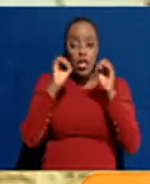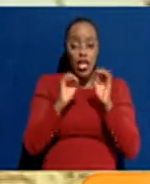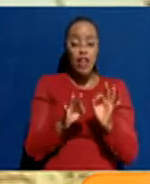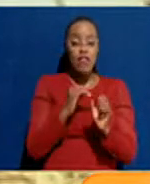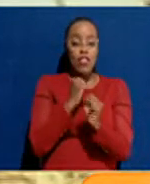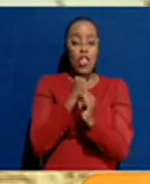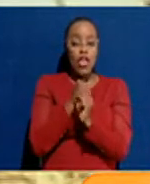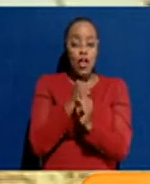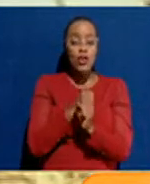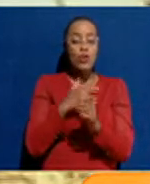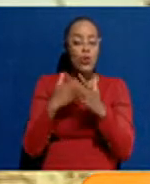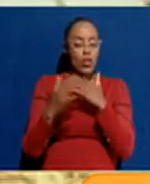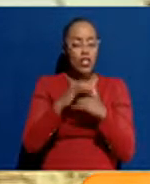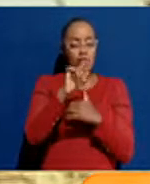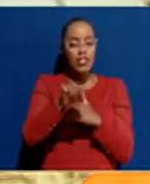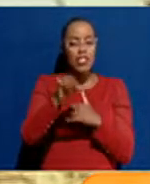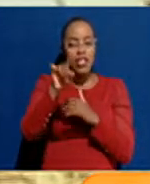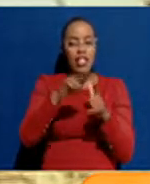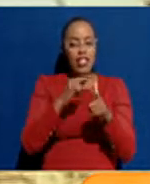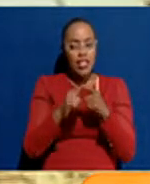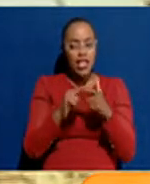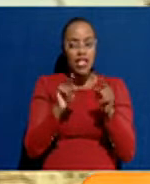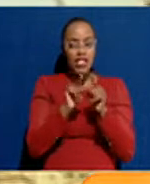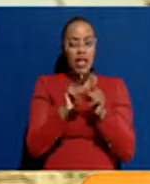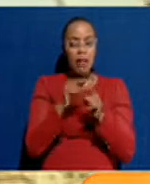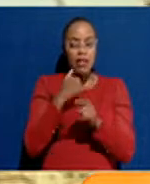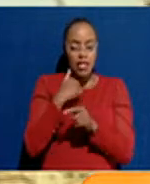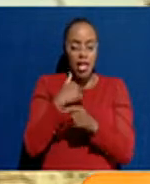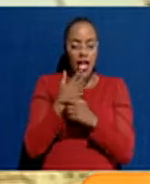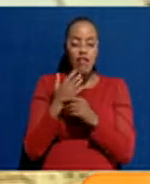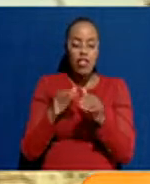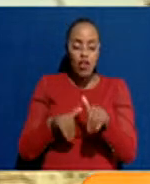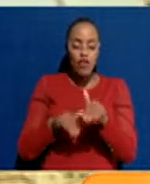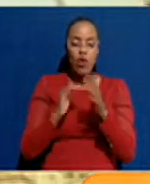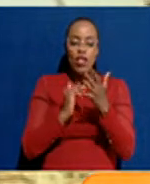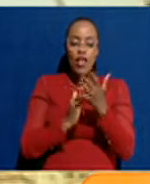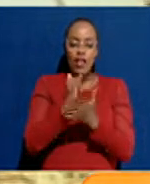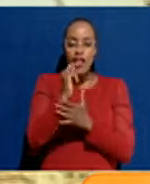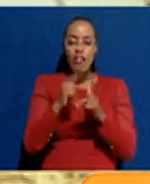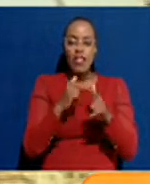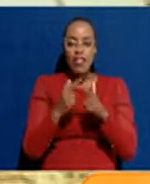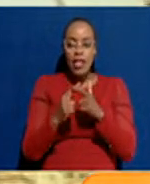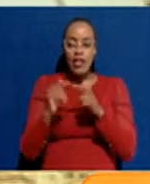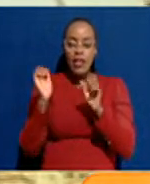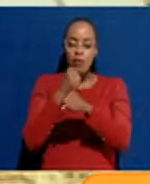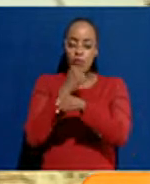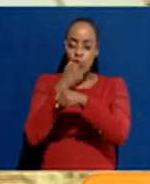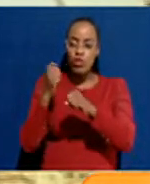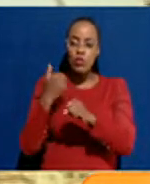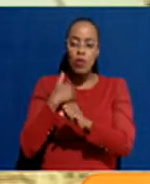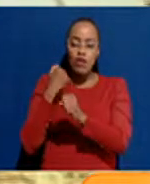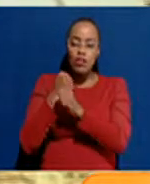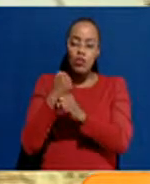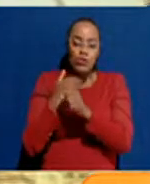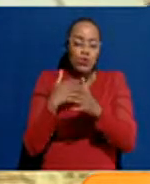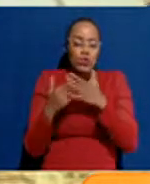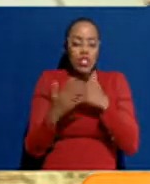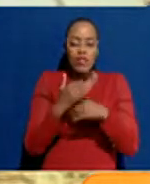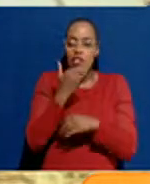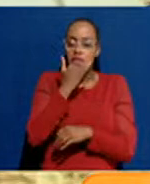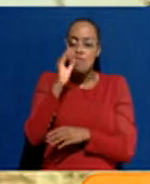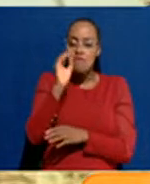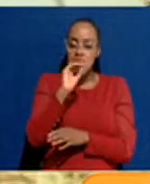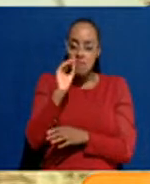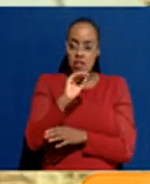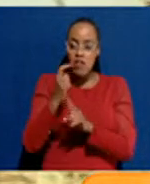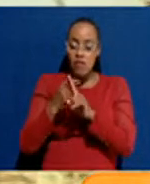do that which is right, for as long as they uphold their integrity, they will never be put to pressure to do that which is wrong. It will never come